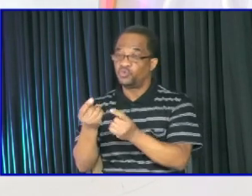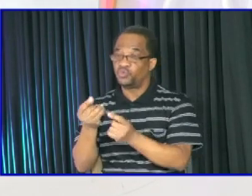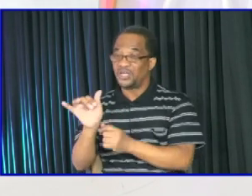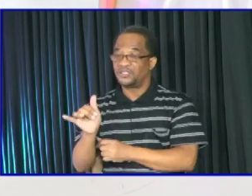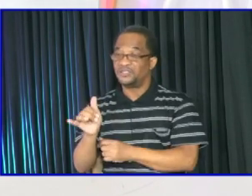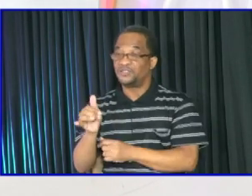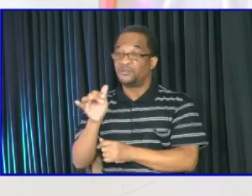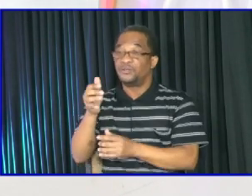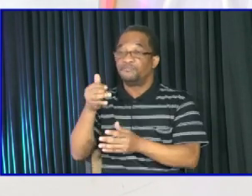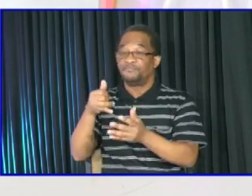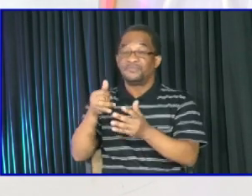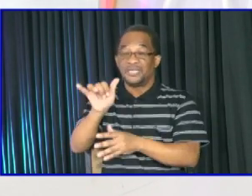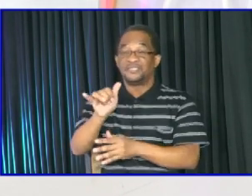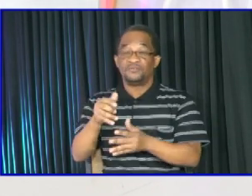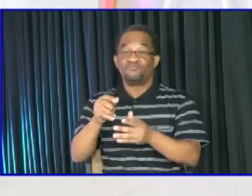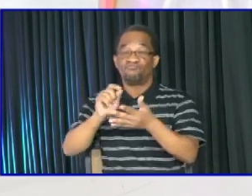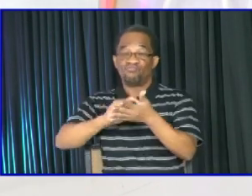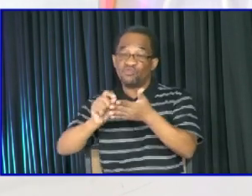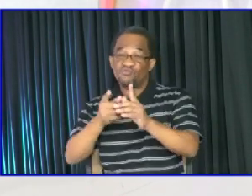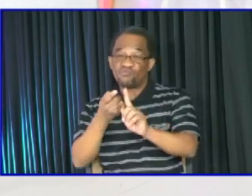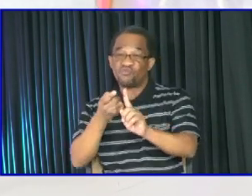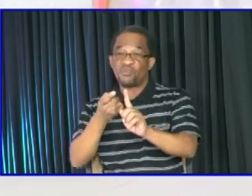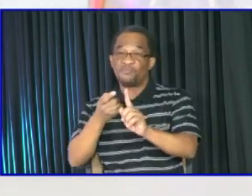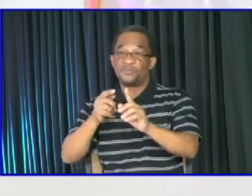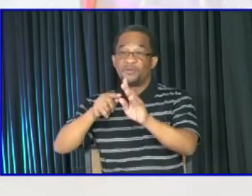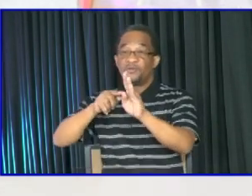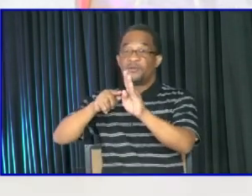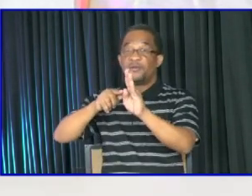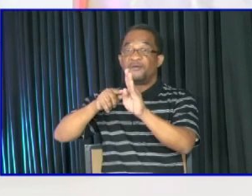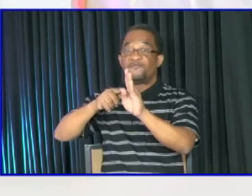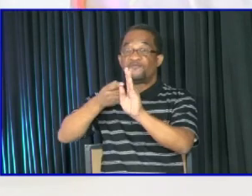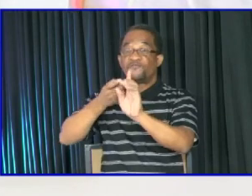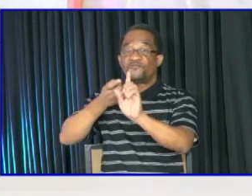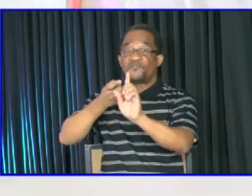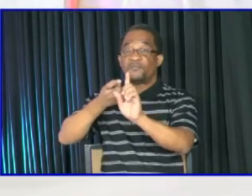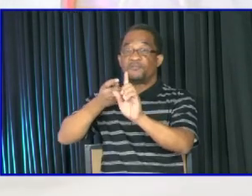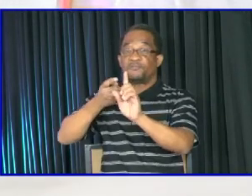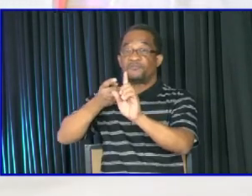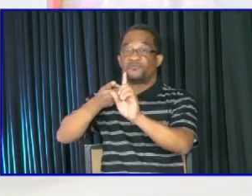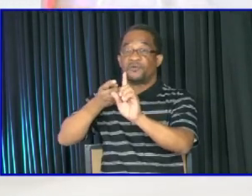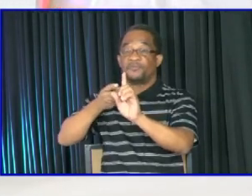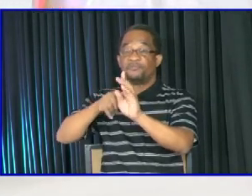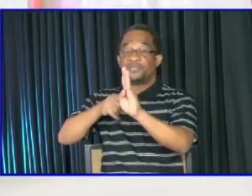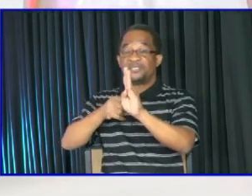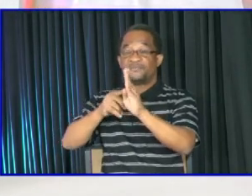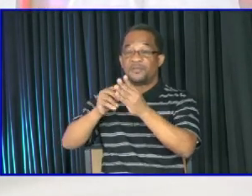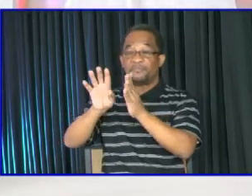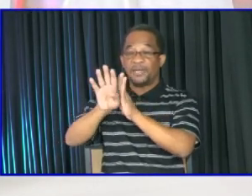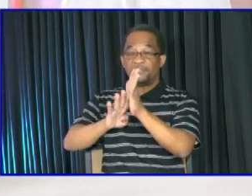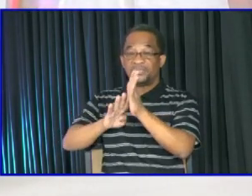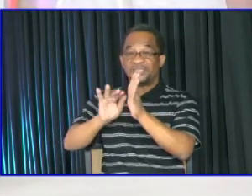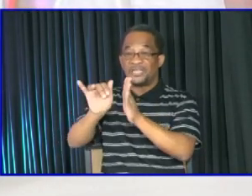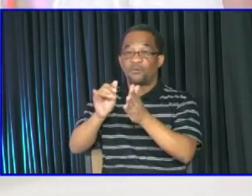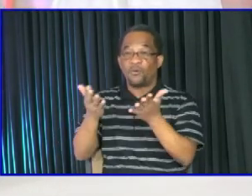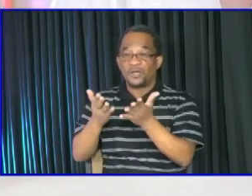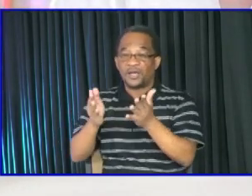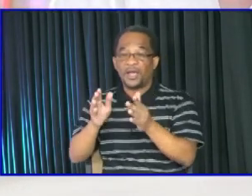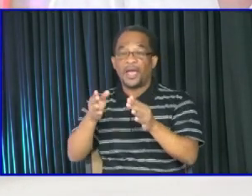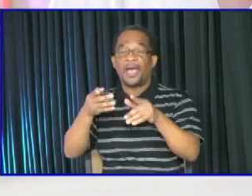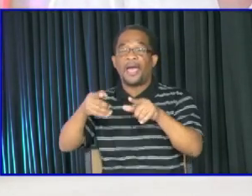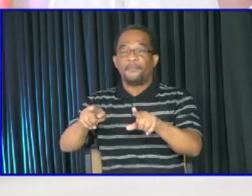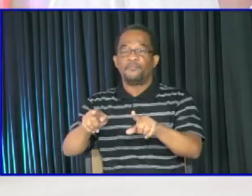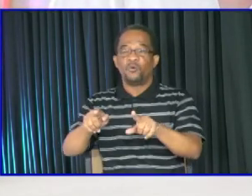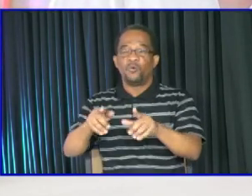prophecy. Could it be that you right now happen to have an important decision to make,